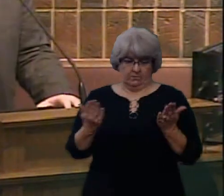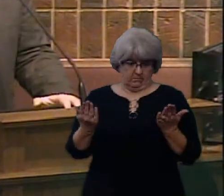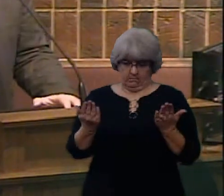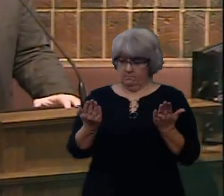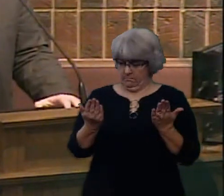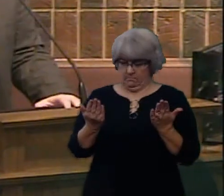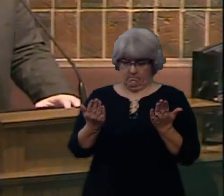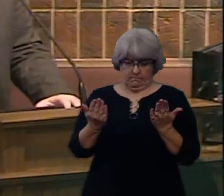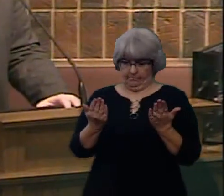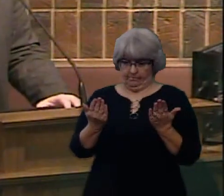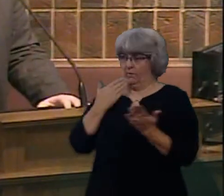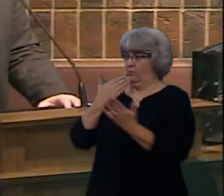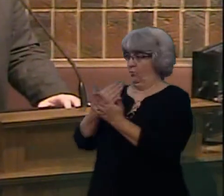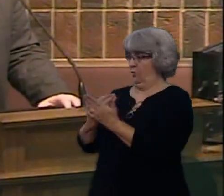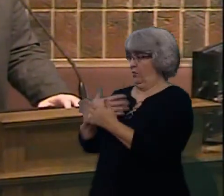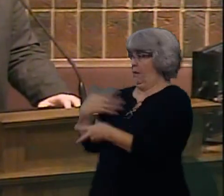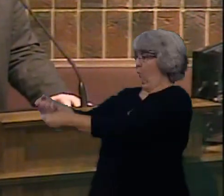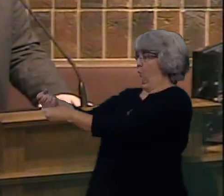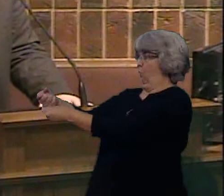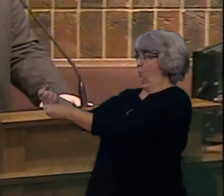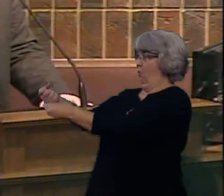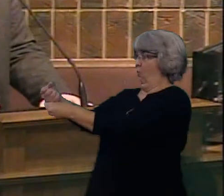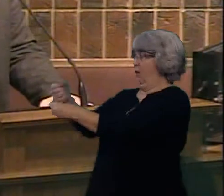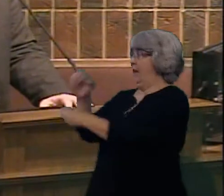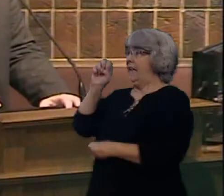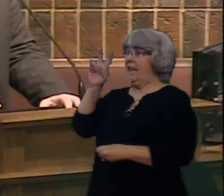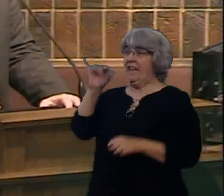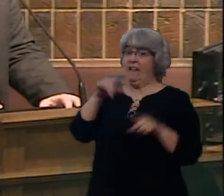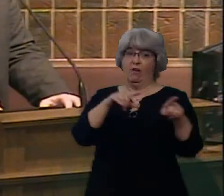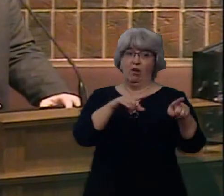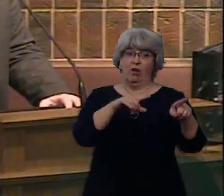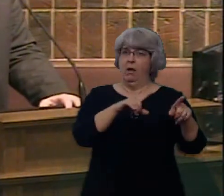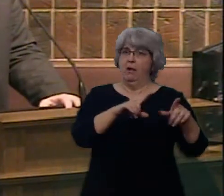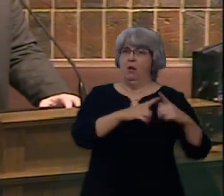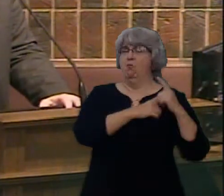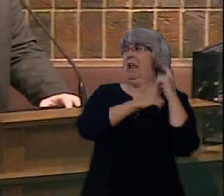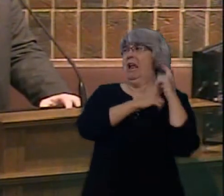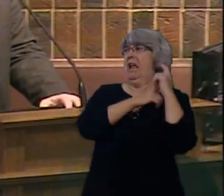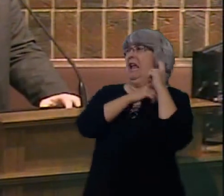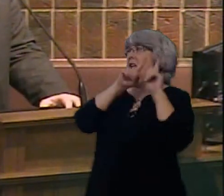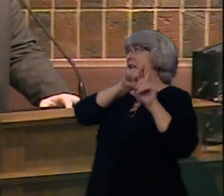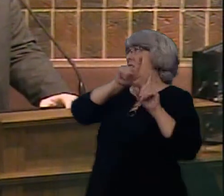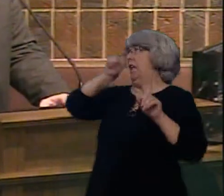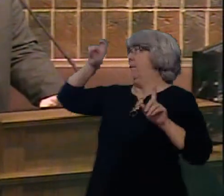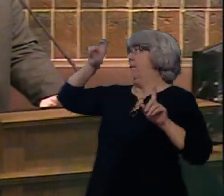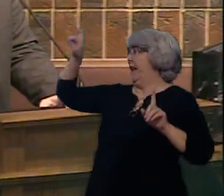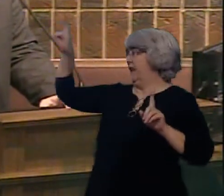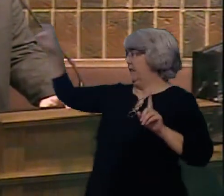we run away from that which is evil. Turn over to the book of Romans chapter 12.